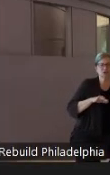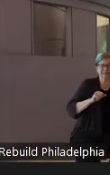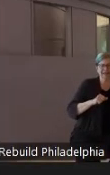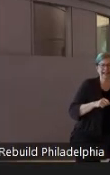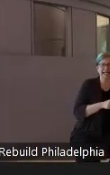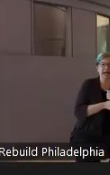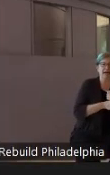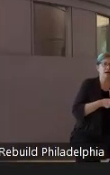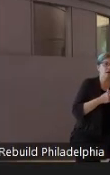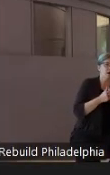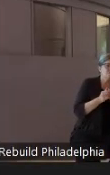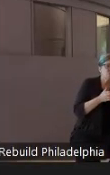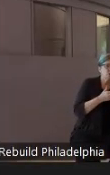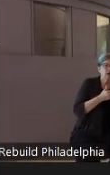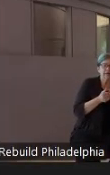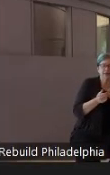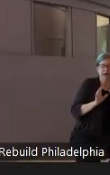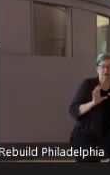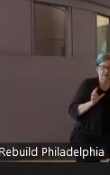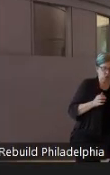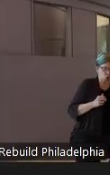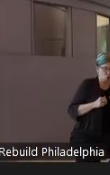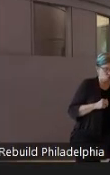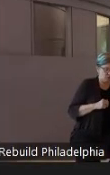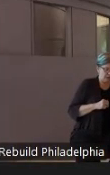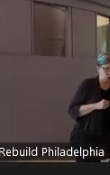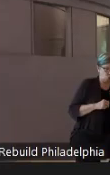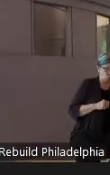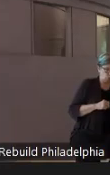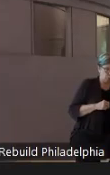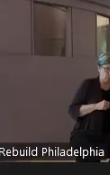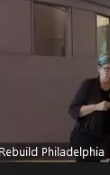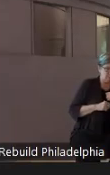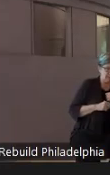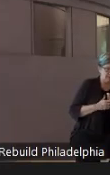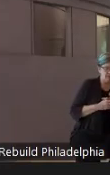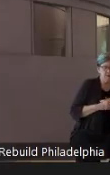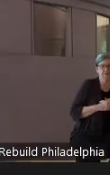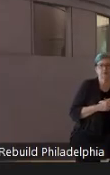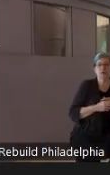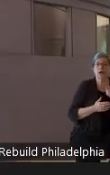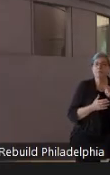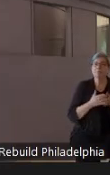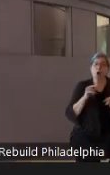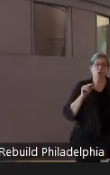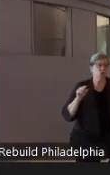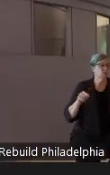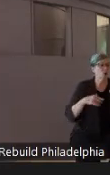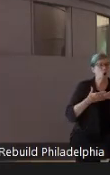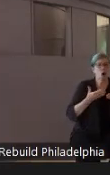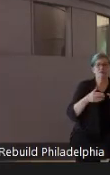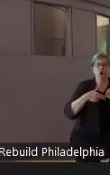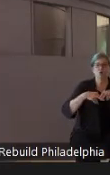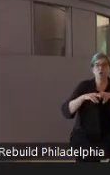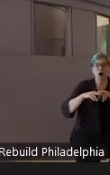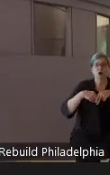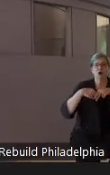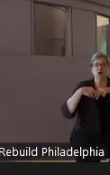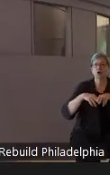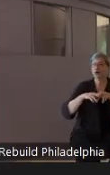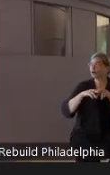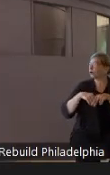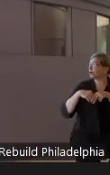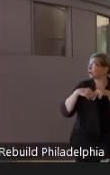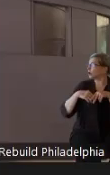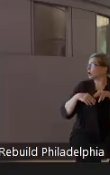regroup before they join the activity again. Both options offer a rocker where children of all abilities can